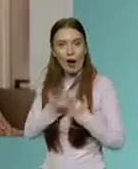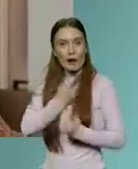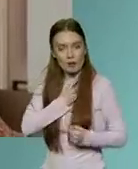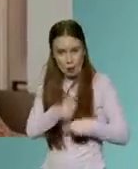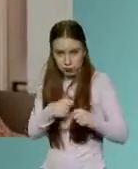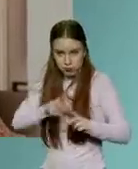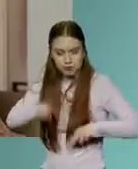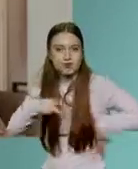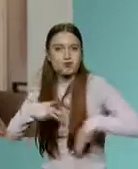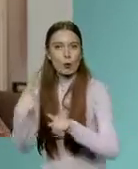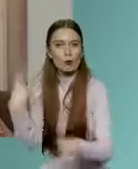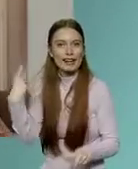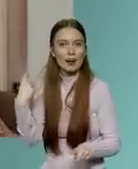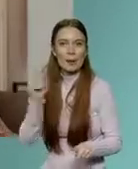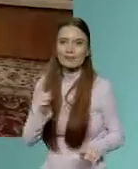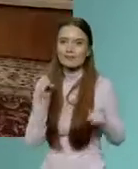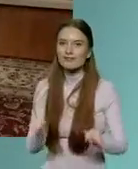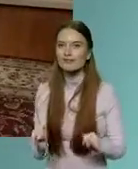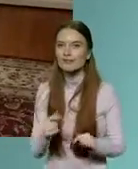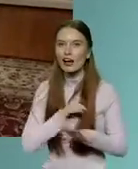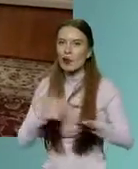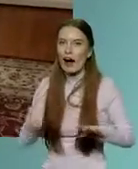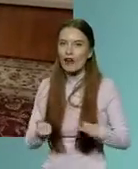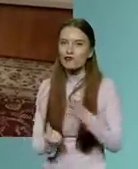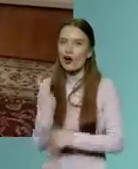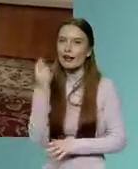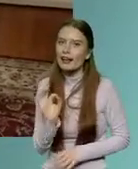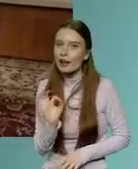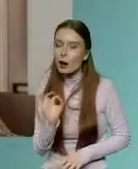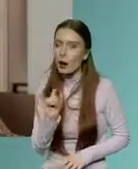have any rockets, but I do have a...